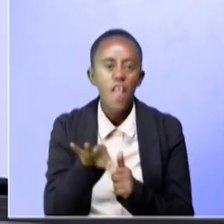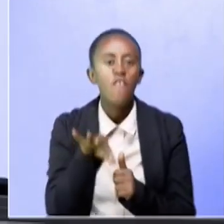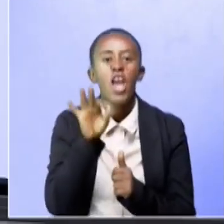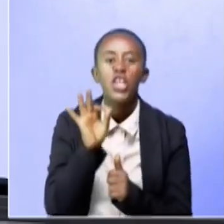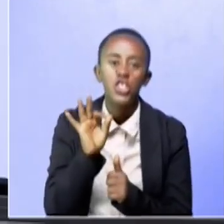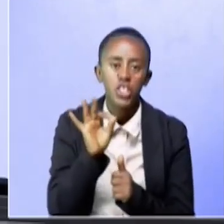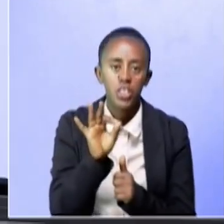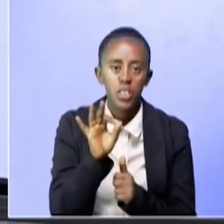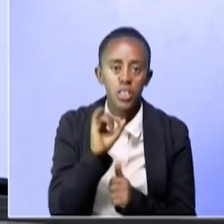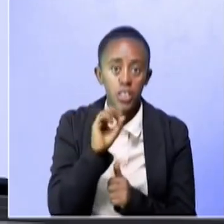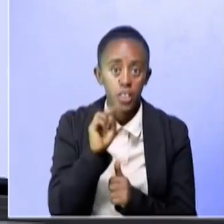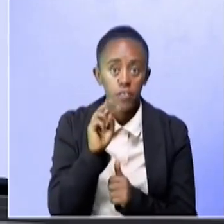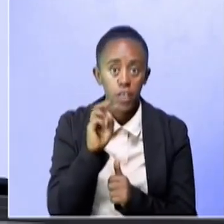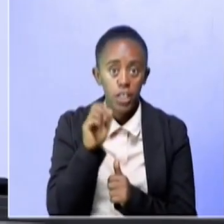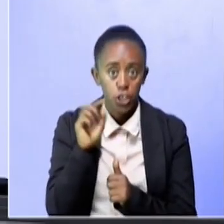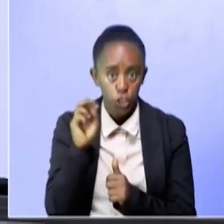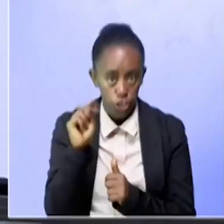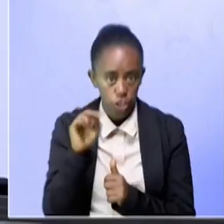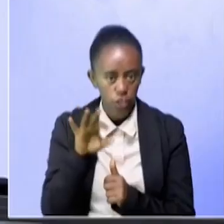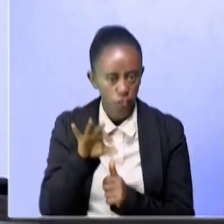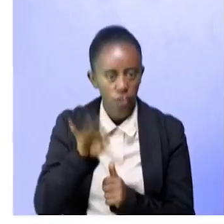The invention of.